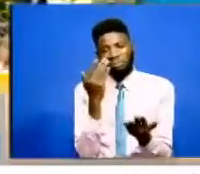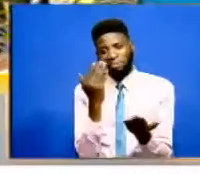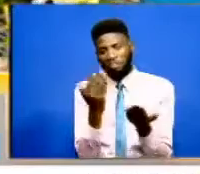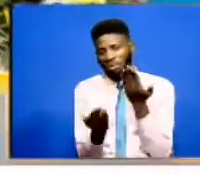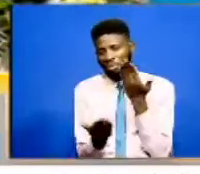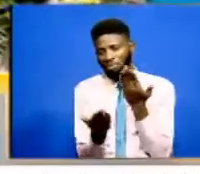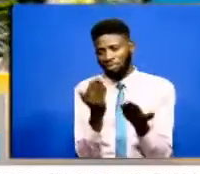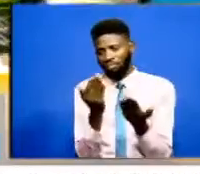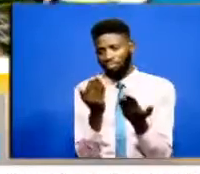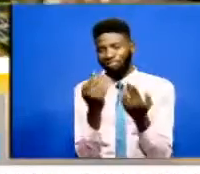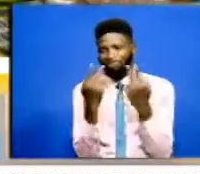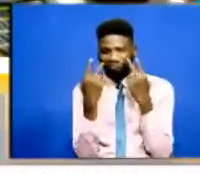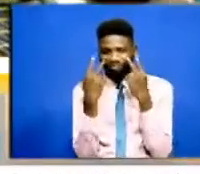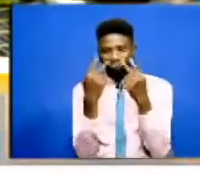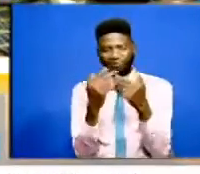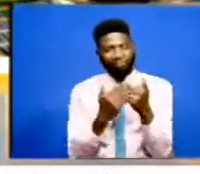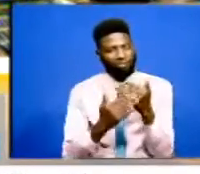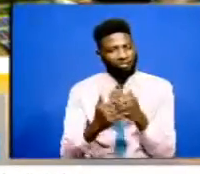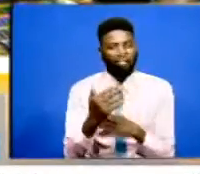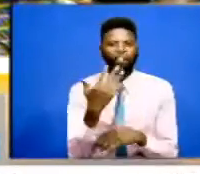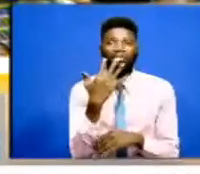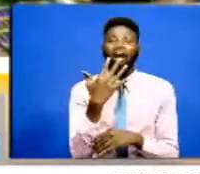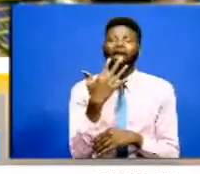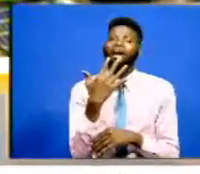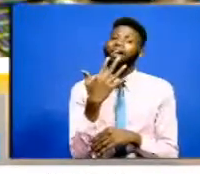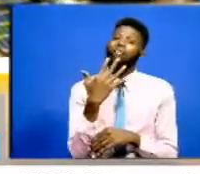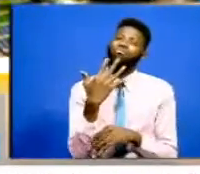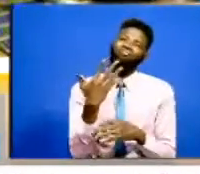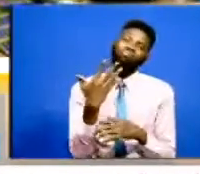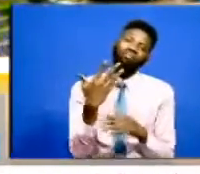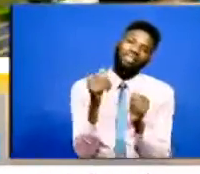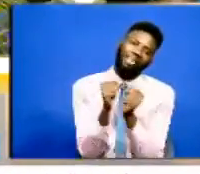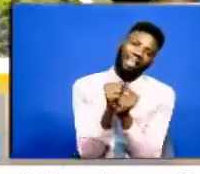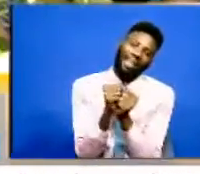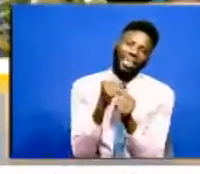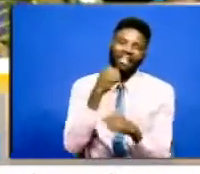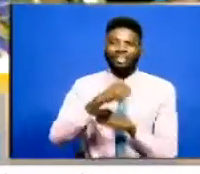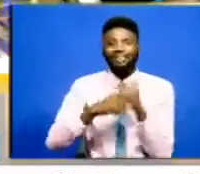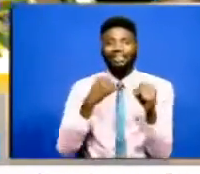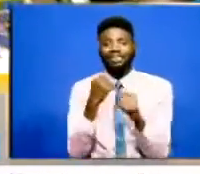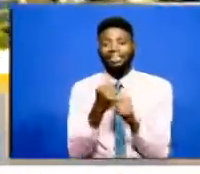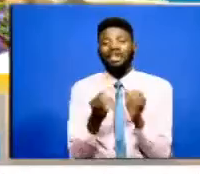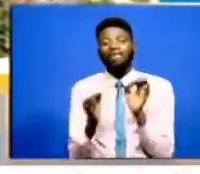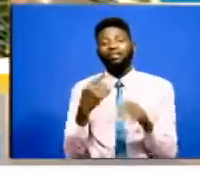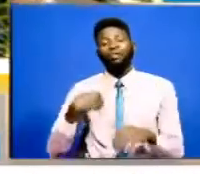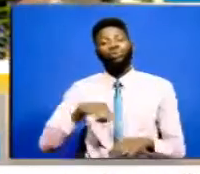to 5-10 years if we continue with that good gesture?